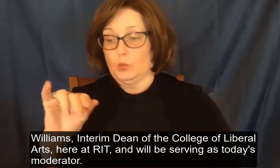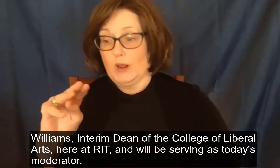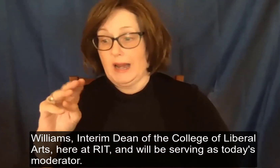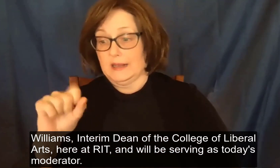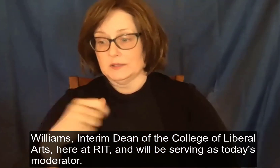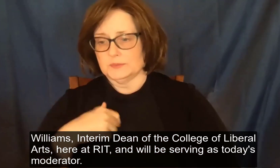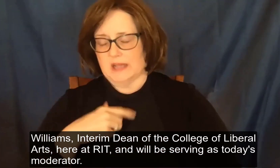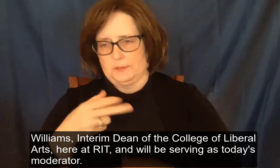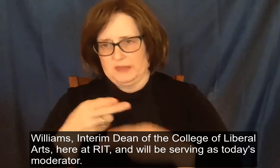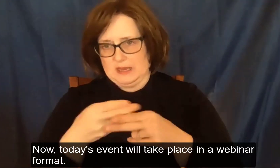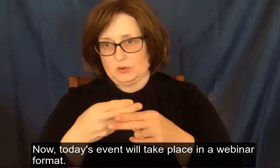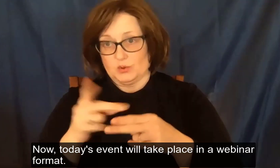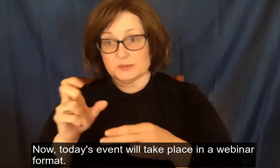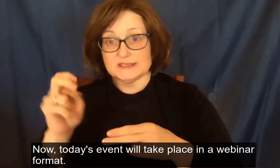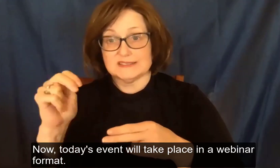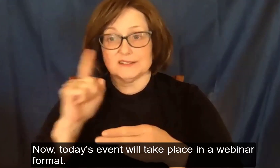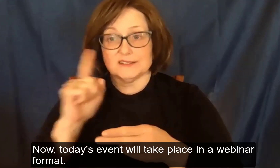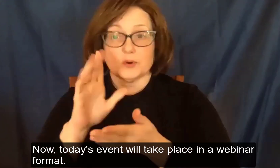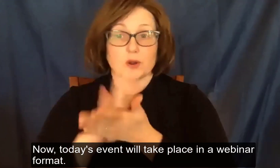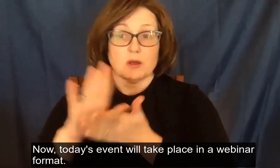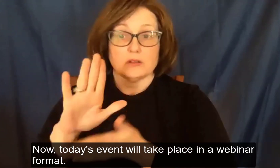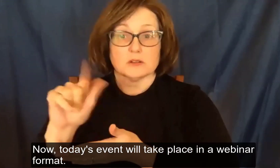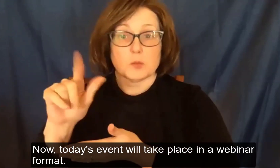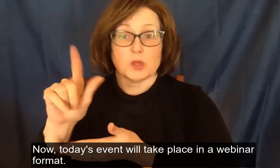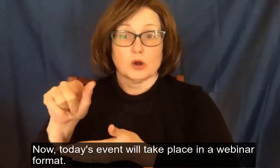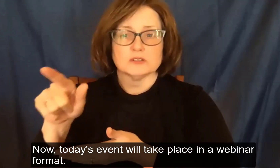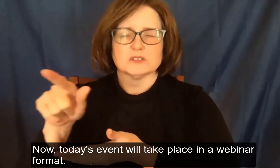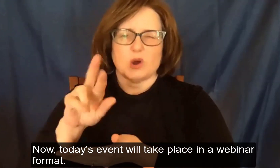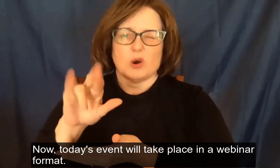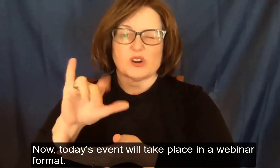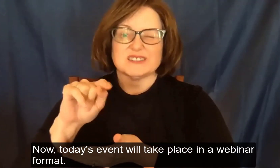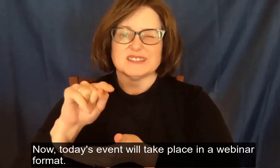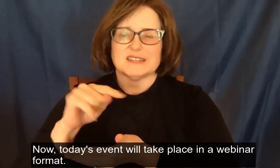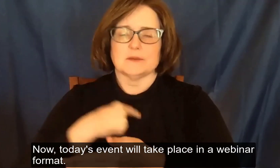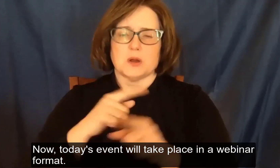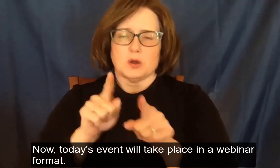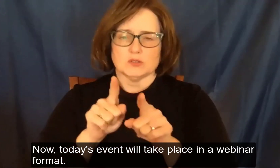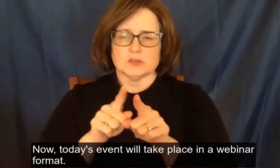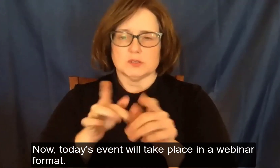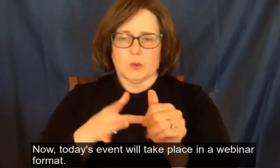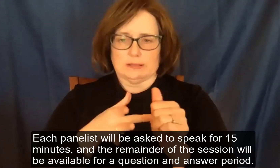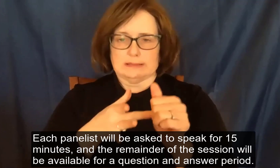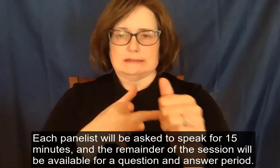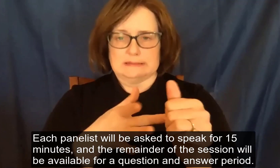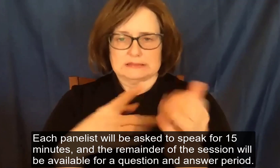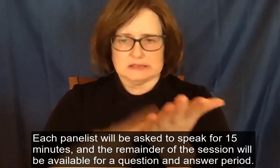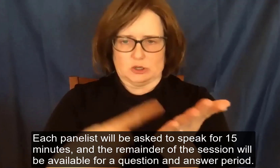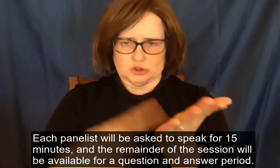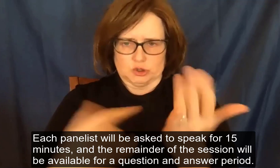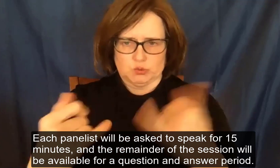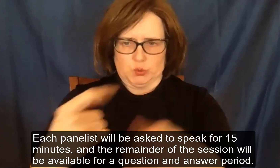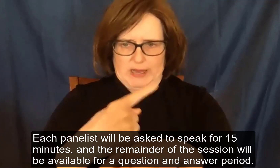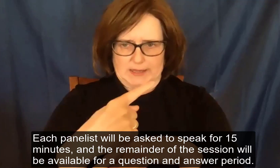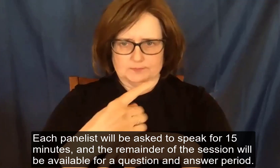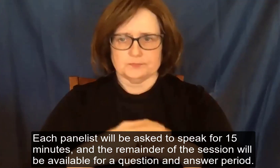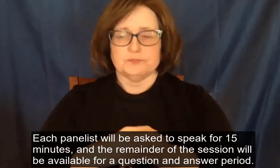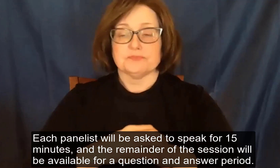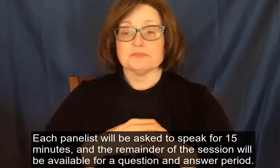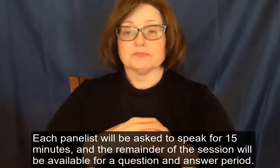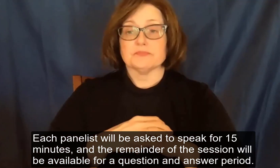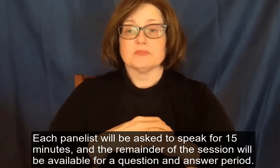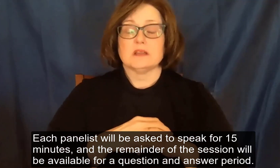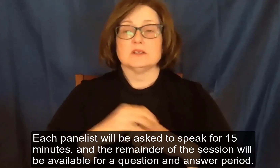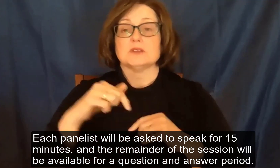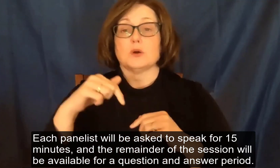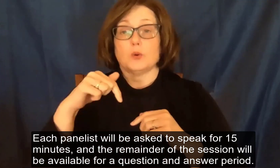today's moderator. Now, today's event will take place in a webinar format. Each panelist will be asked to speak for